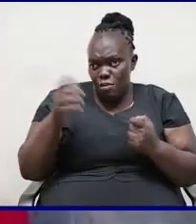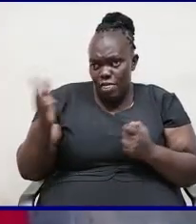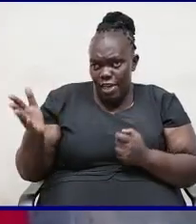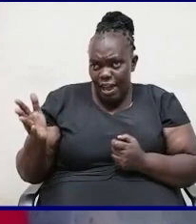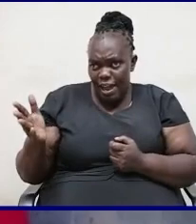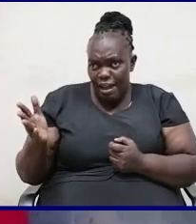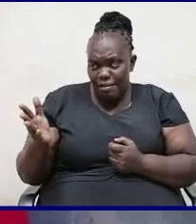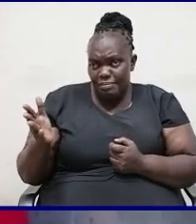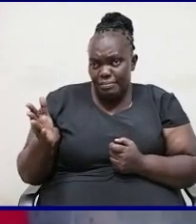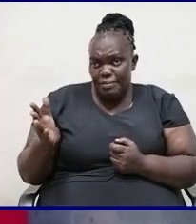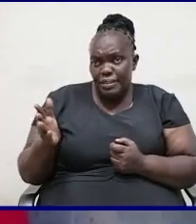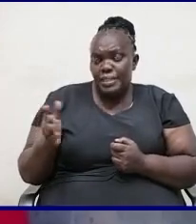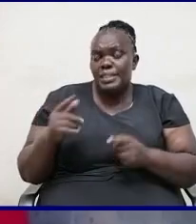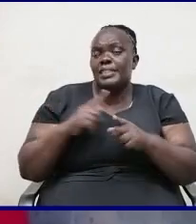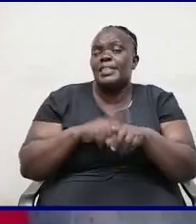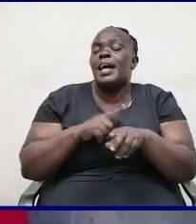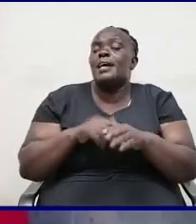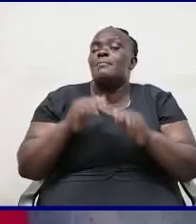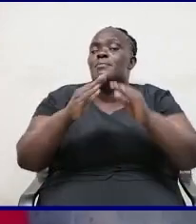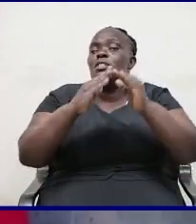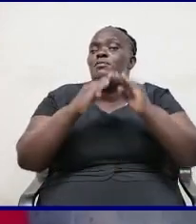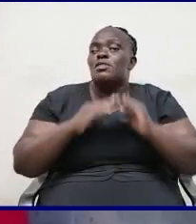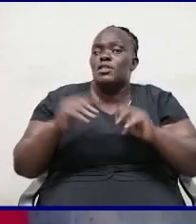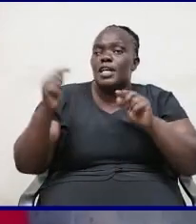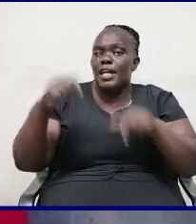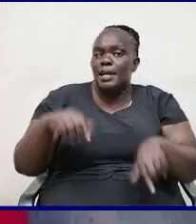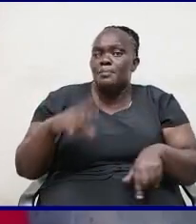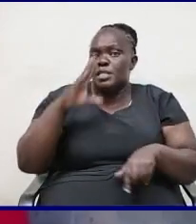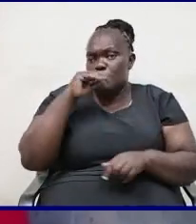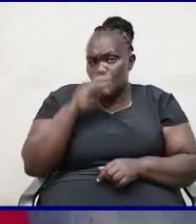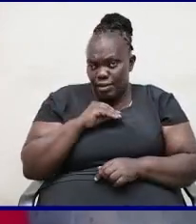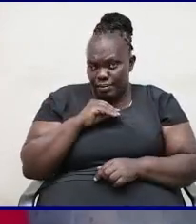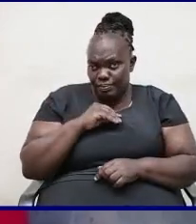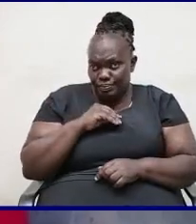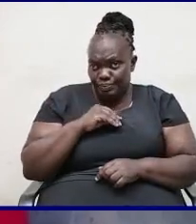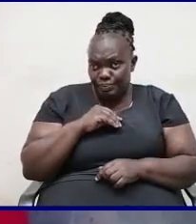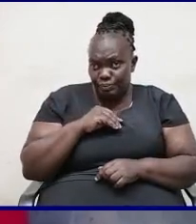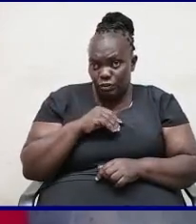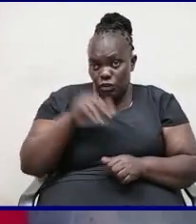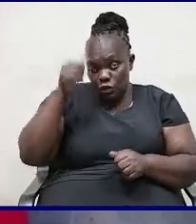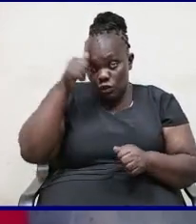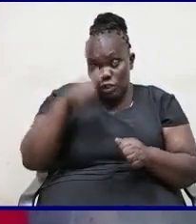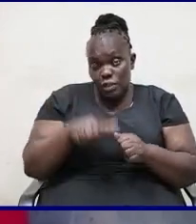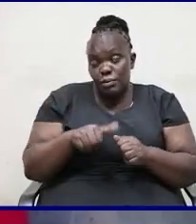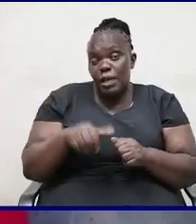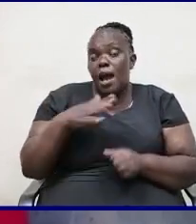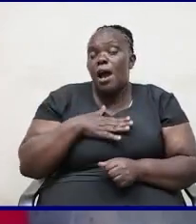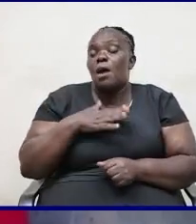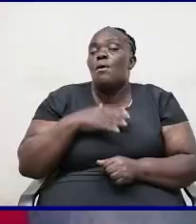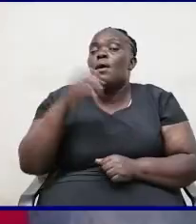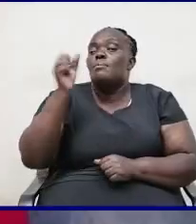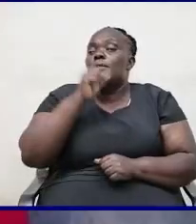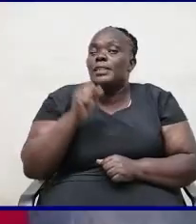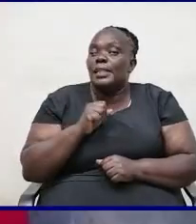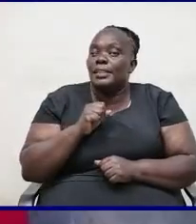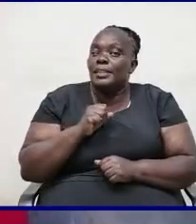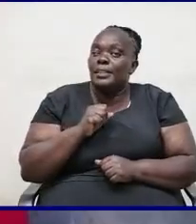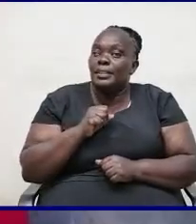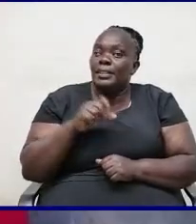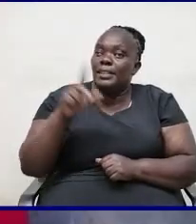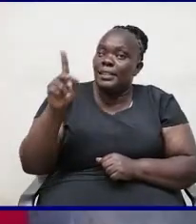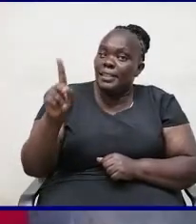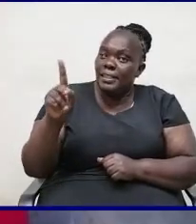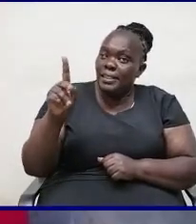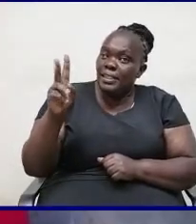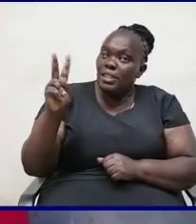there, when the foundation came, Spox, you remember our mzee, Kinuti Awamangi, the